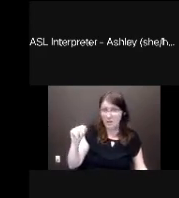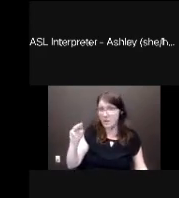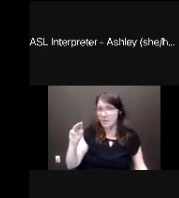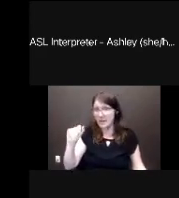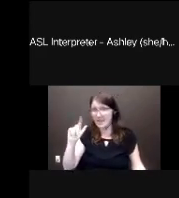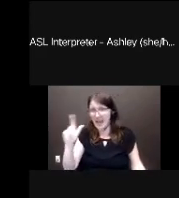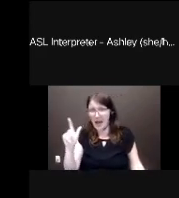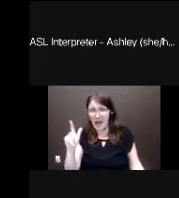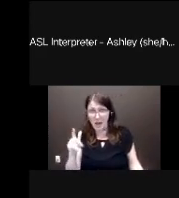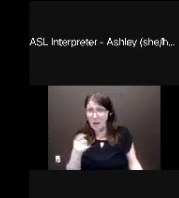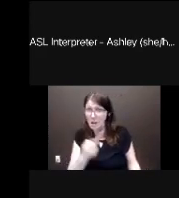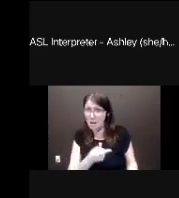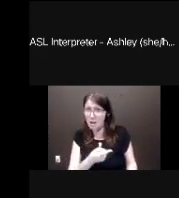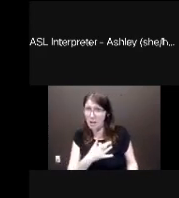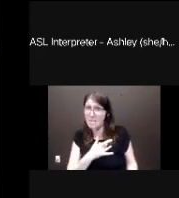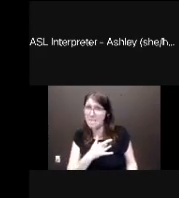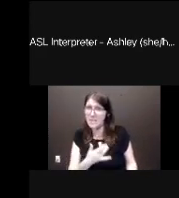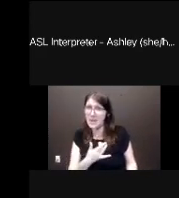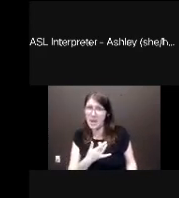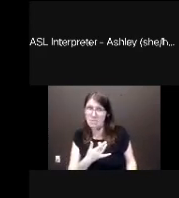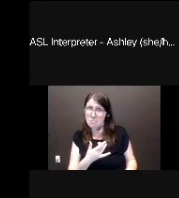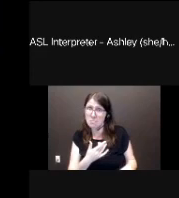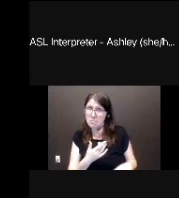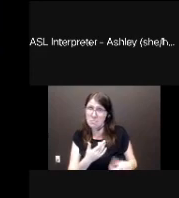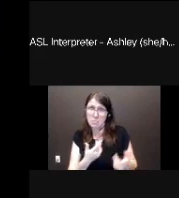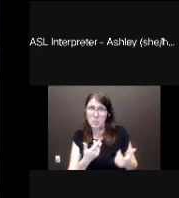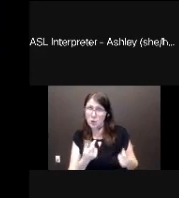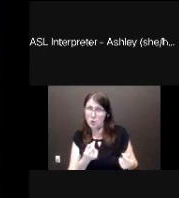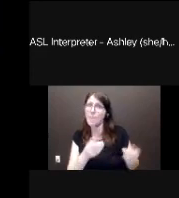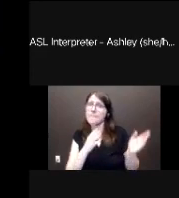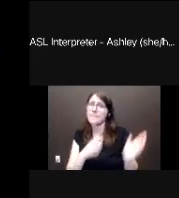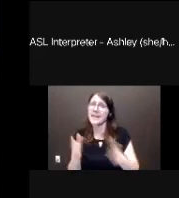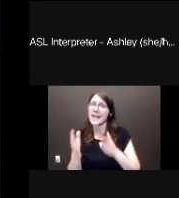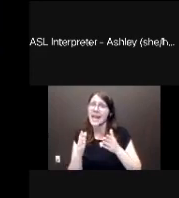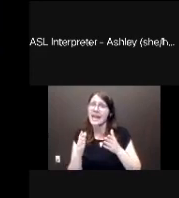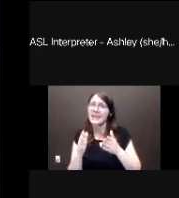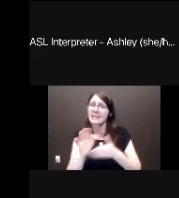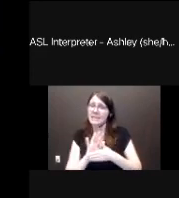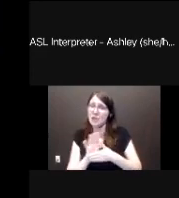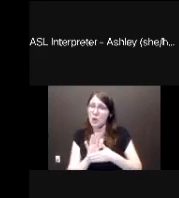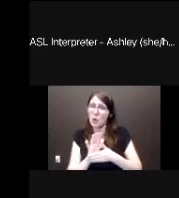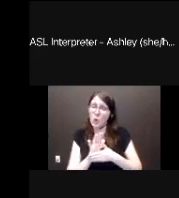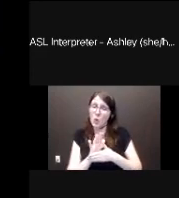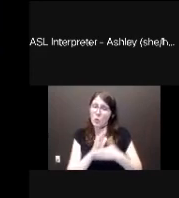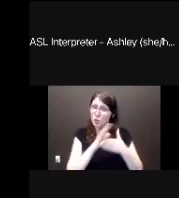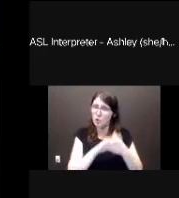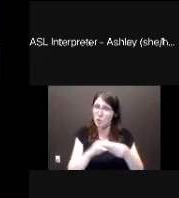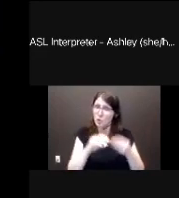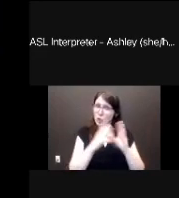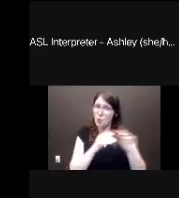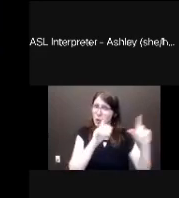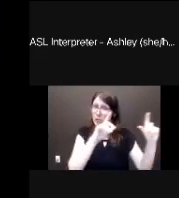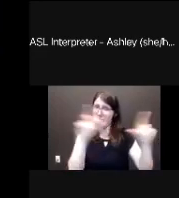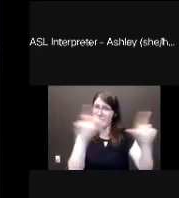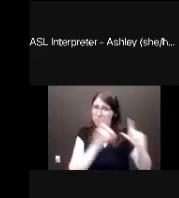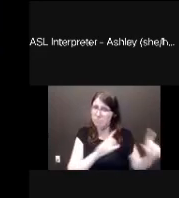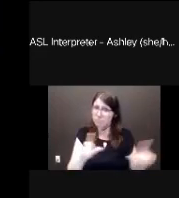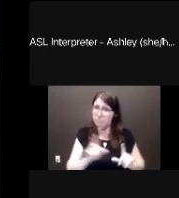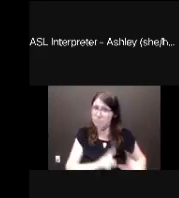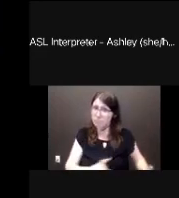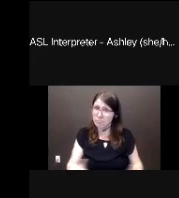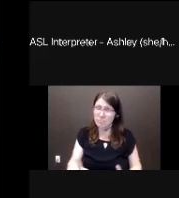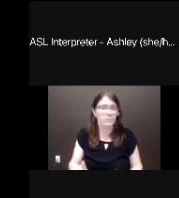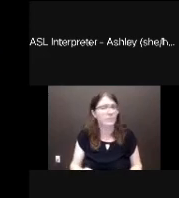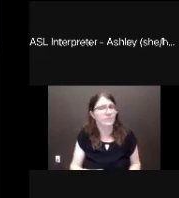Sorry, no, we don't use okay. that, no. And this is one of those patterns. And I think when you actually get seriously into creating